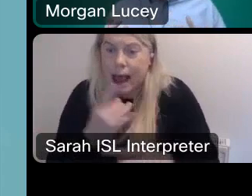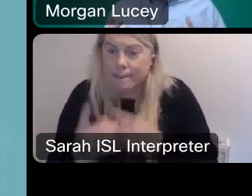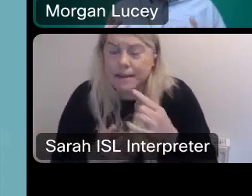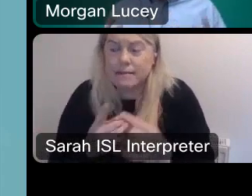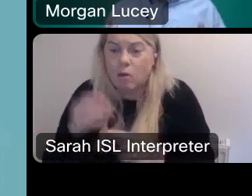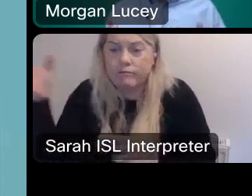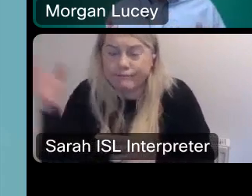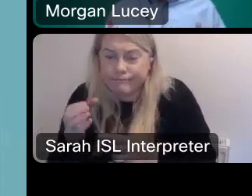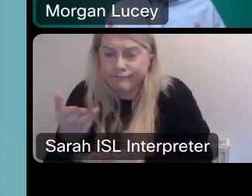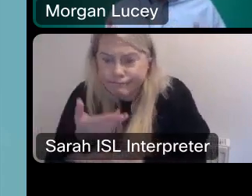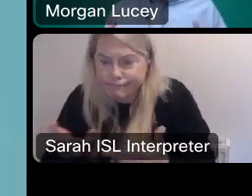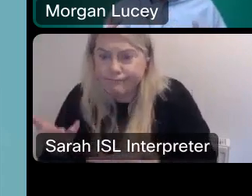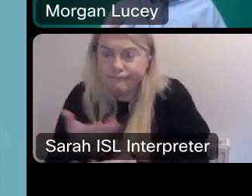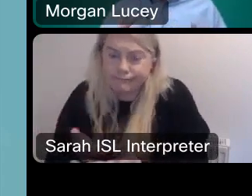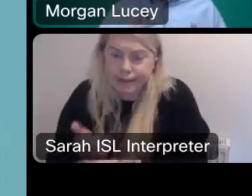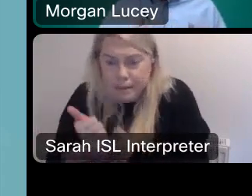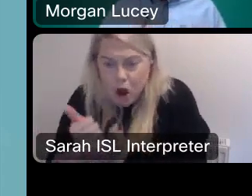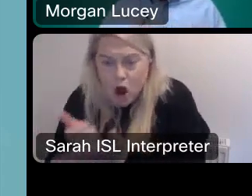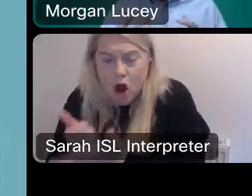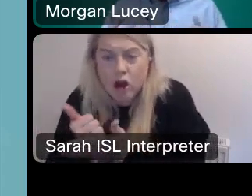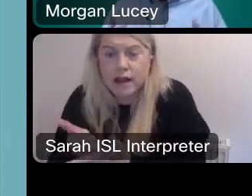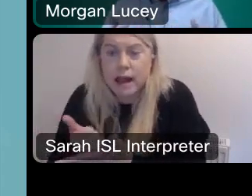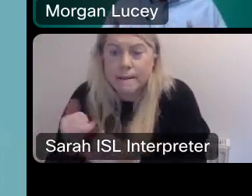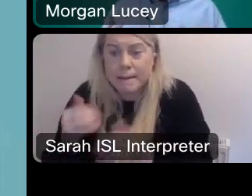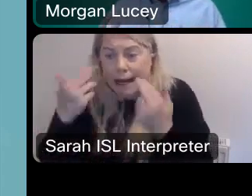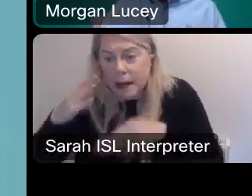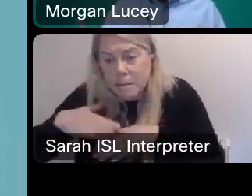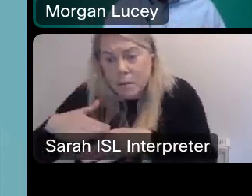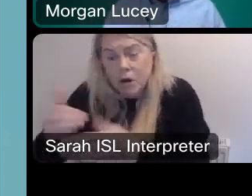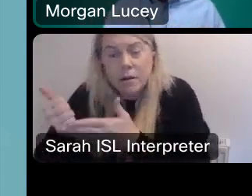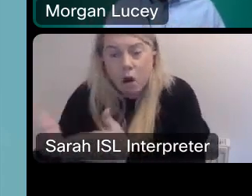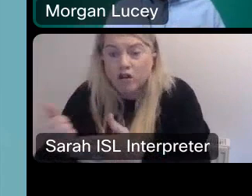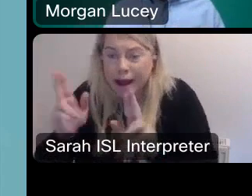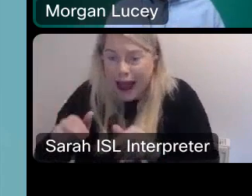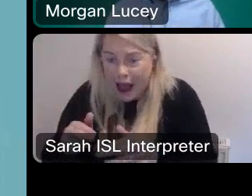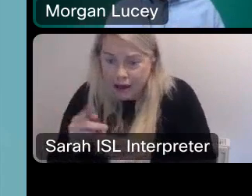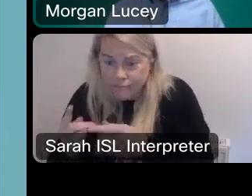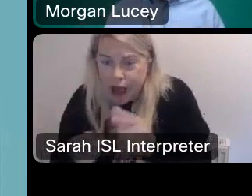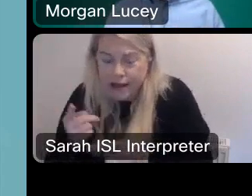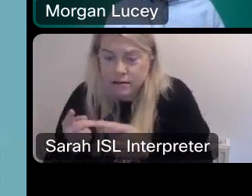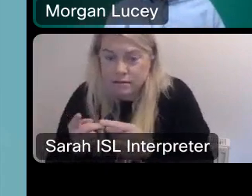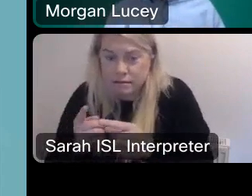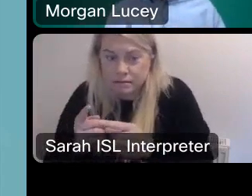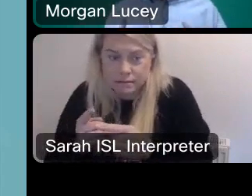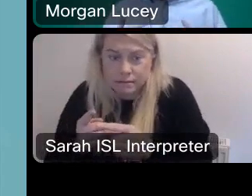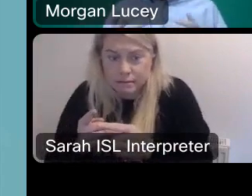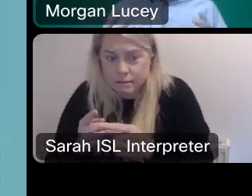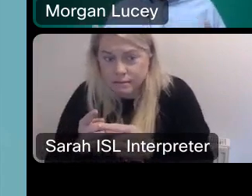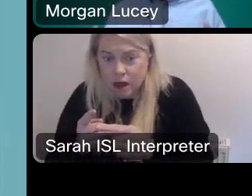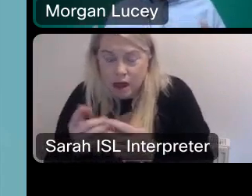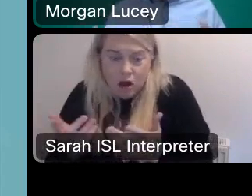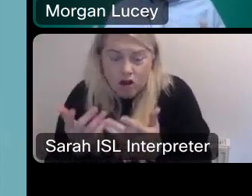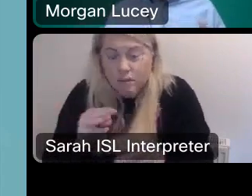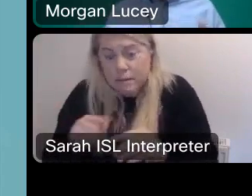need further support, and we can prompt people to make contact with us if they wish, or they can, you know,